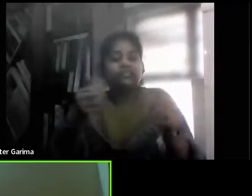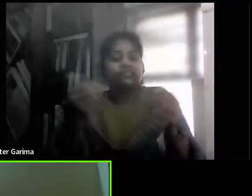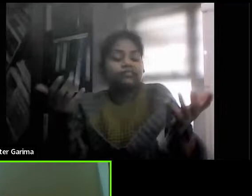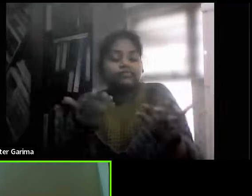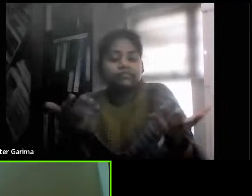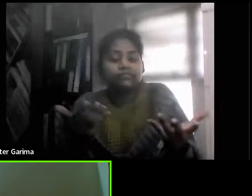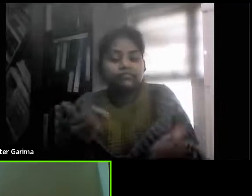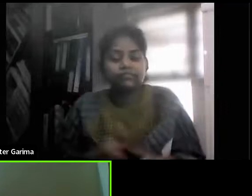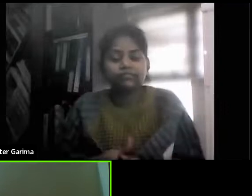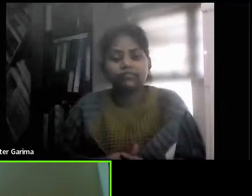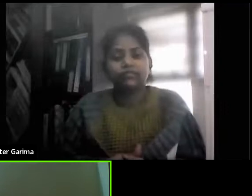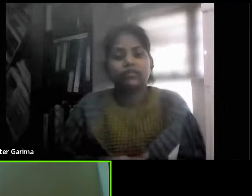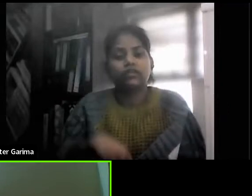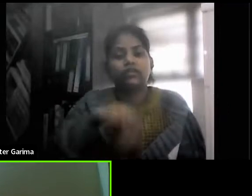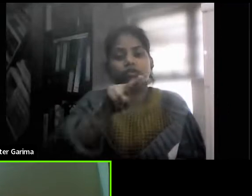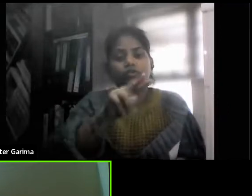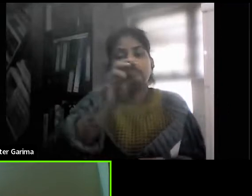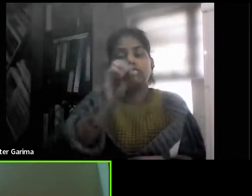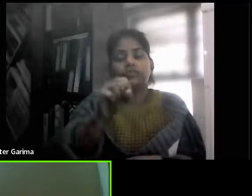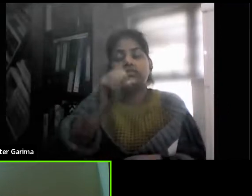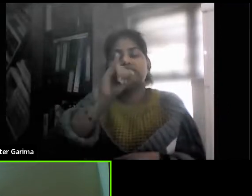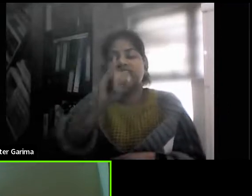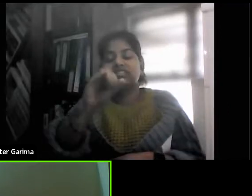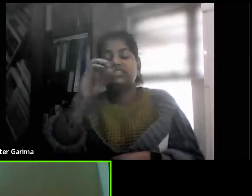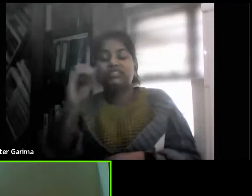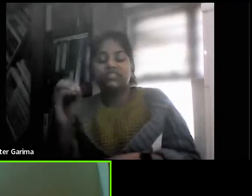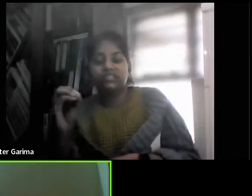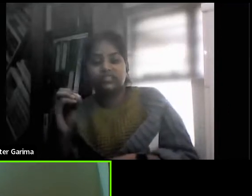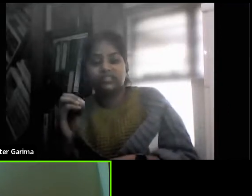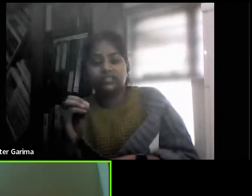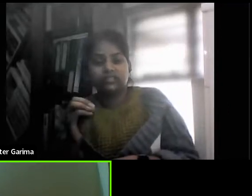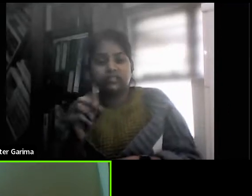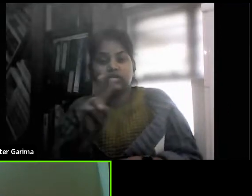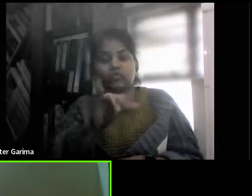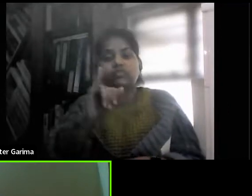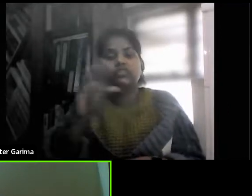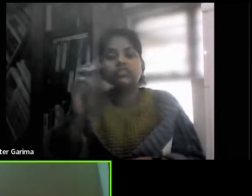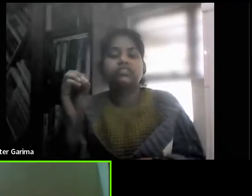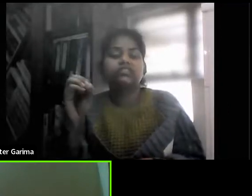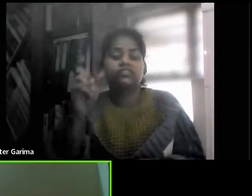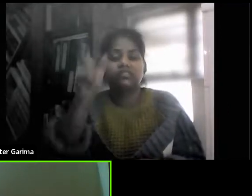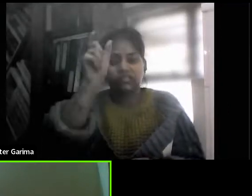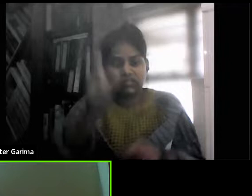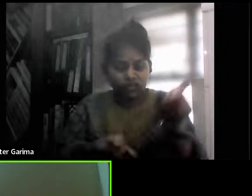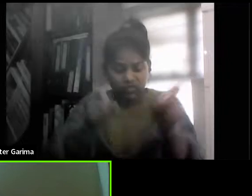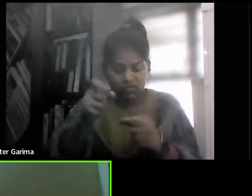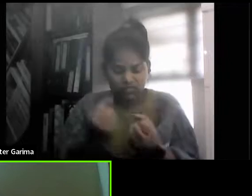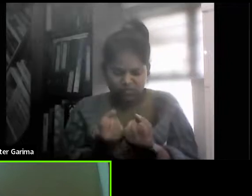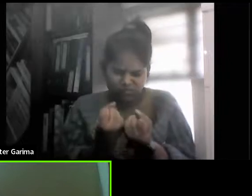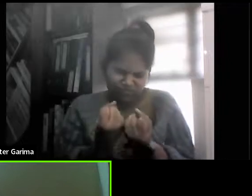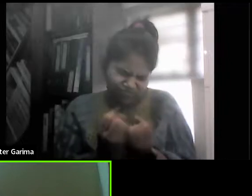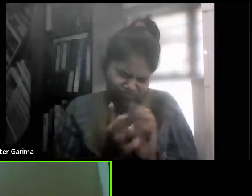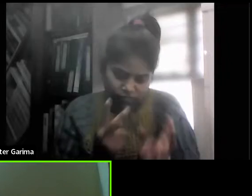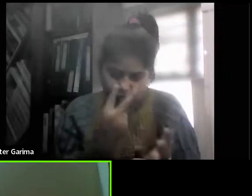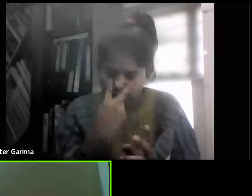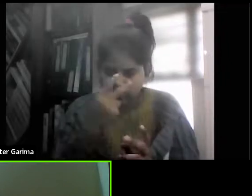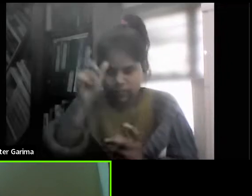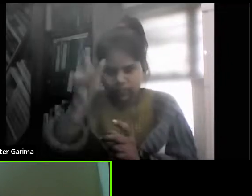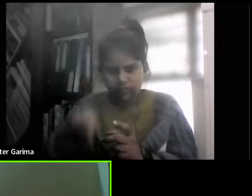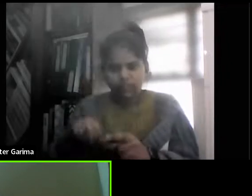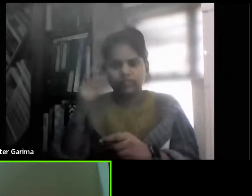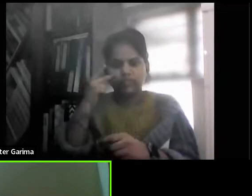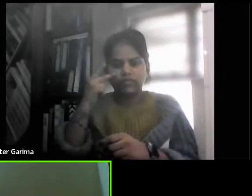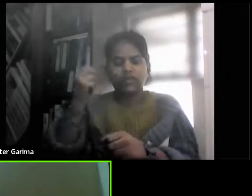260 came out. It clearly said that, in a way, a very vague manner, they brought out the government audit, stating